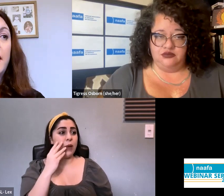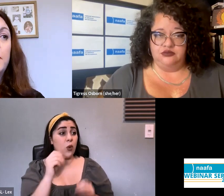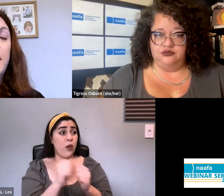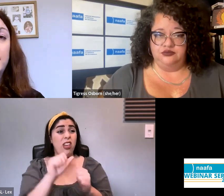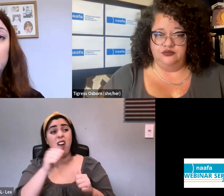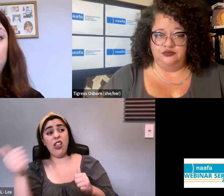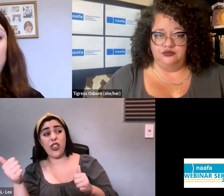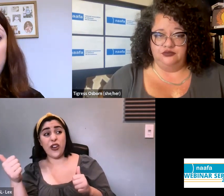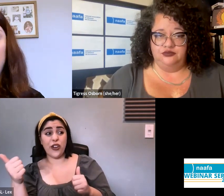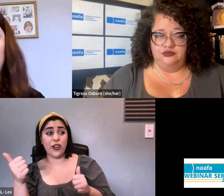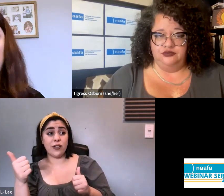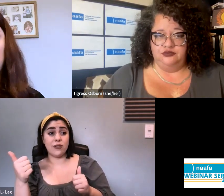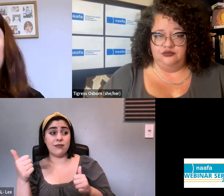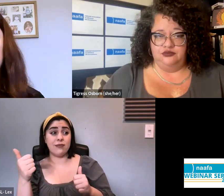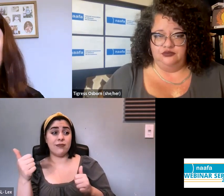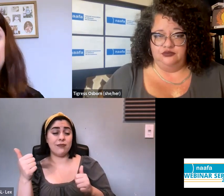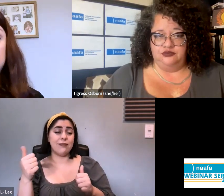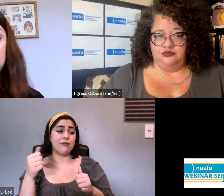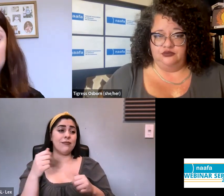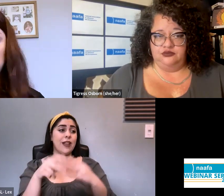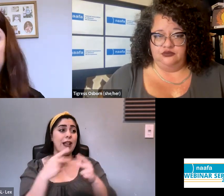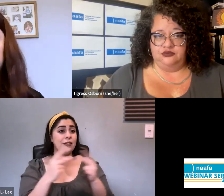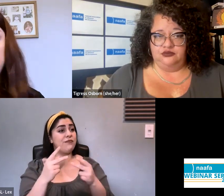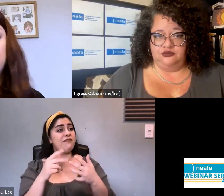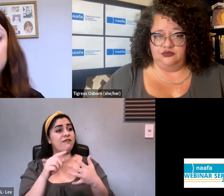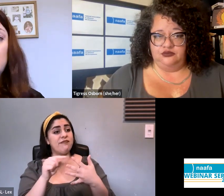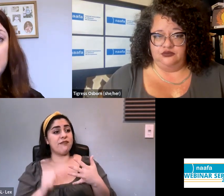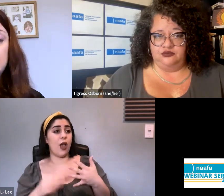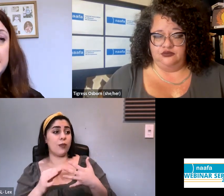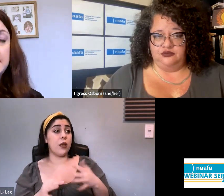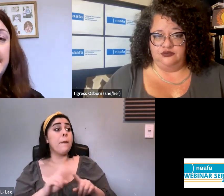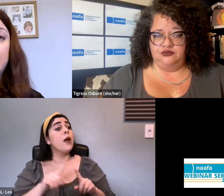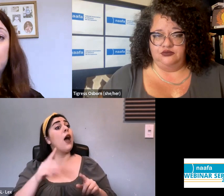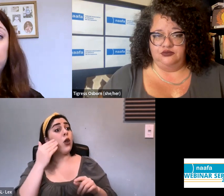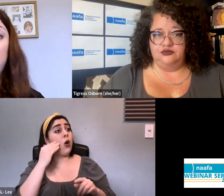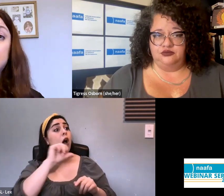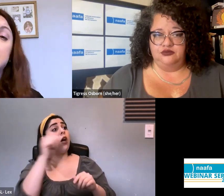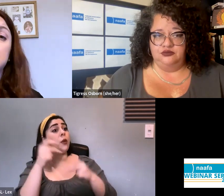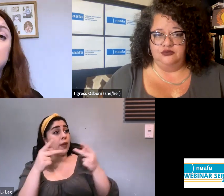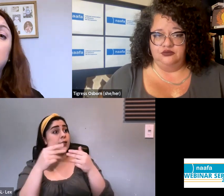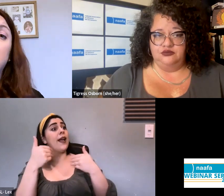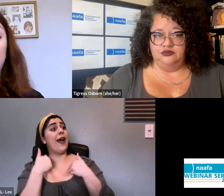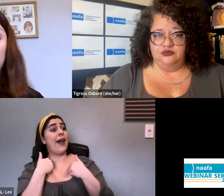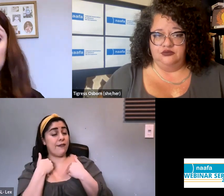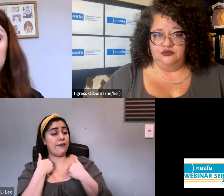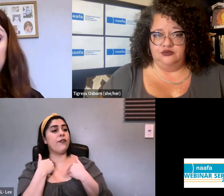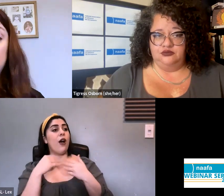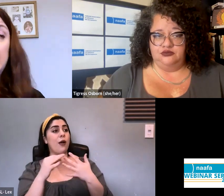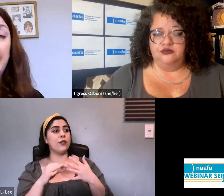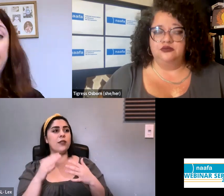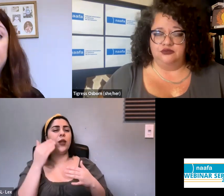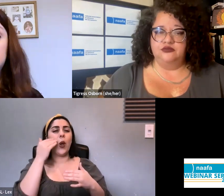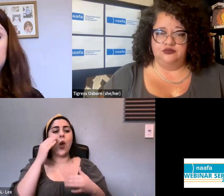cremation. I know that there are a couple of places. There's one in particular in Washington State that practices